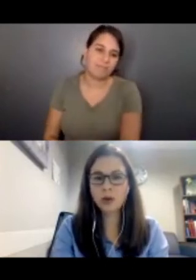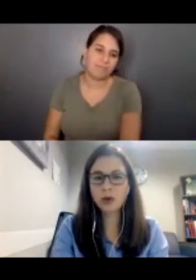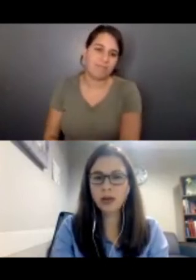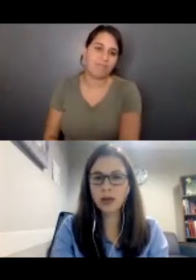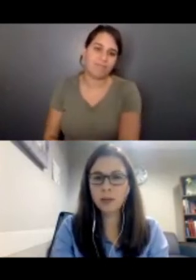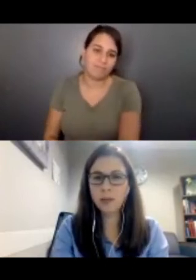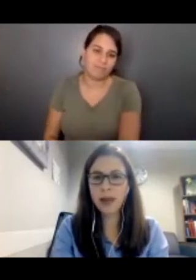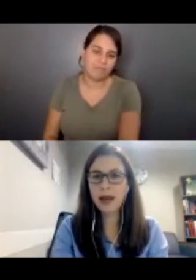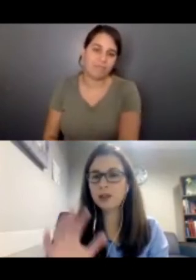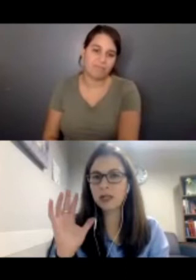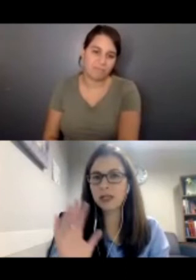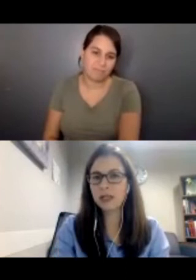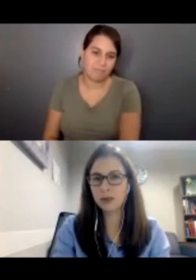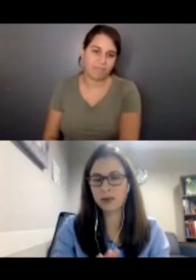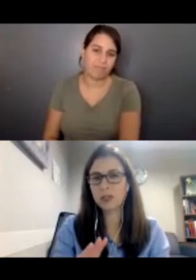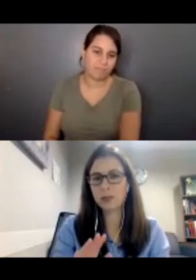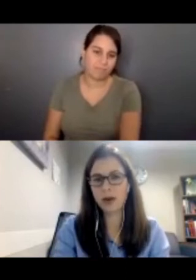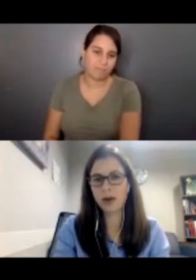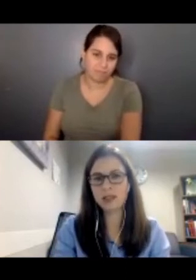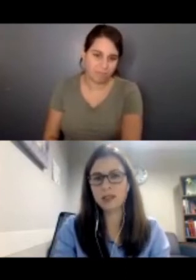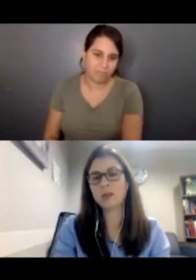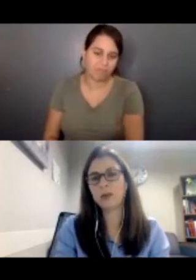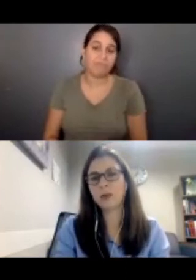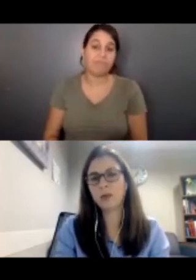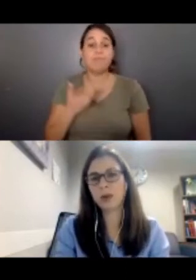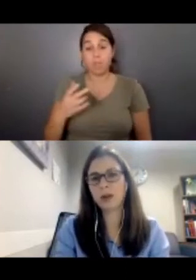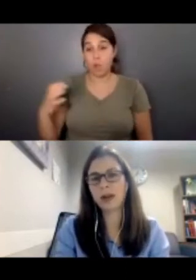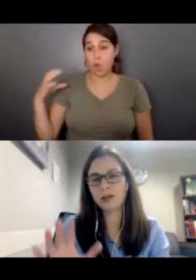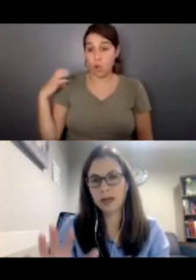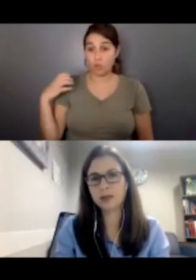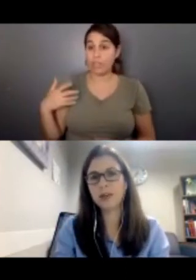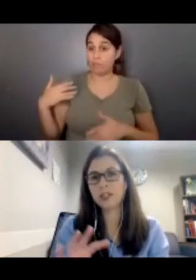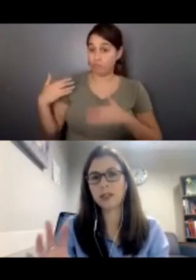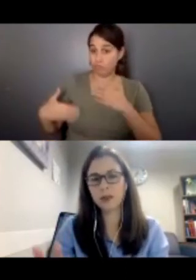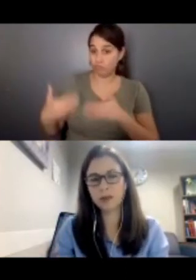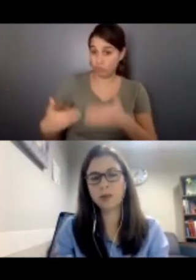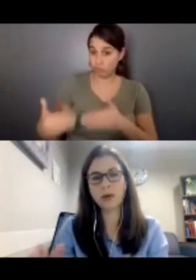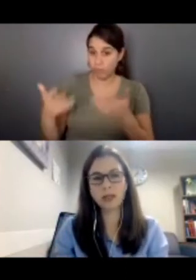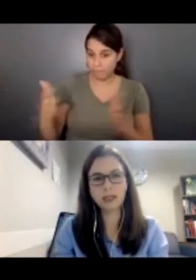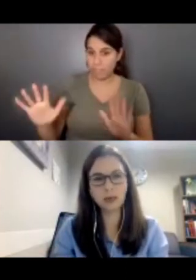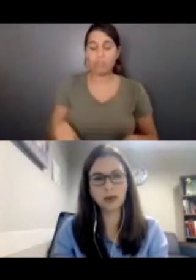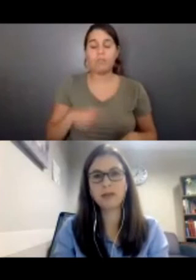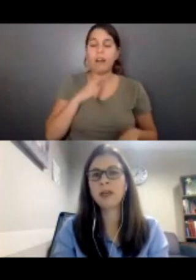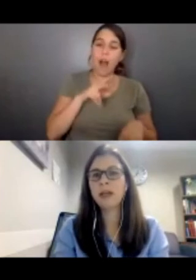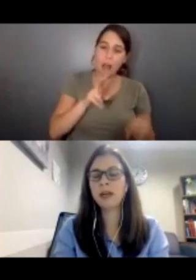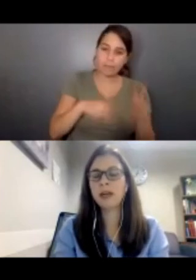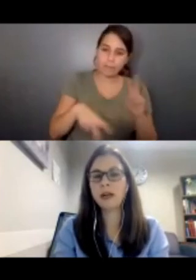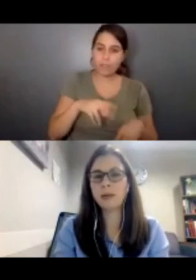So after the sort of coaching process, after the observation, the written report, and the